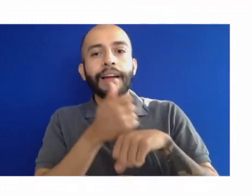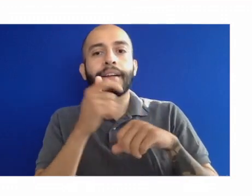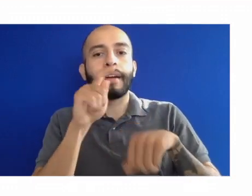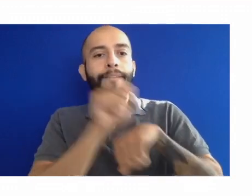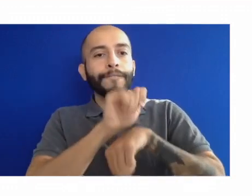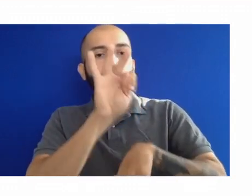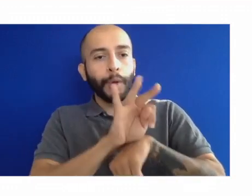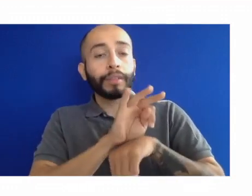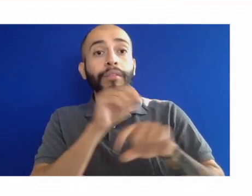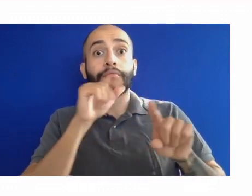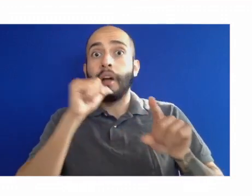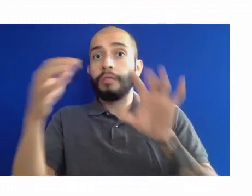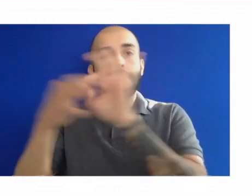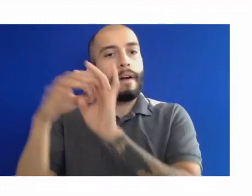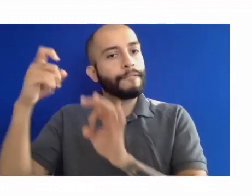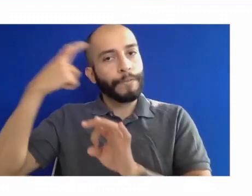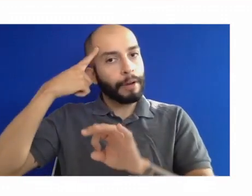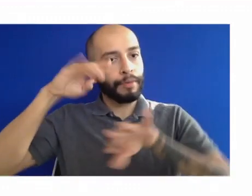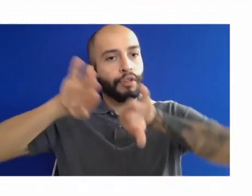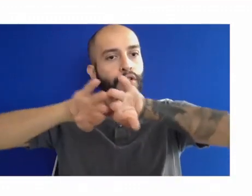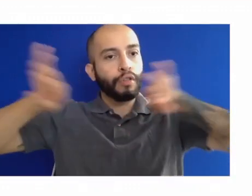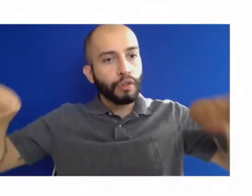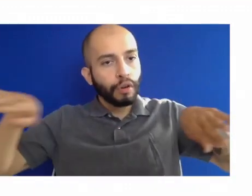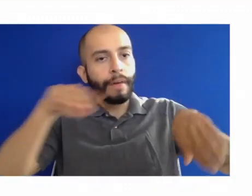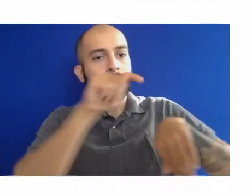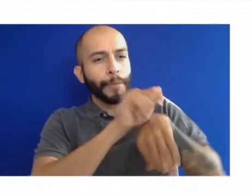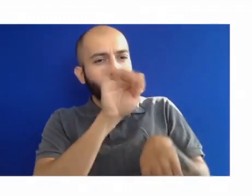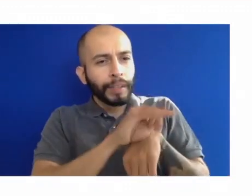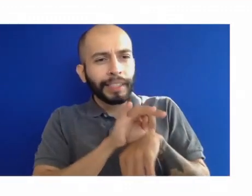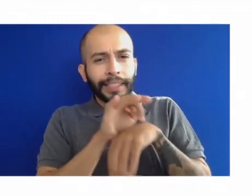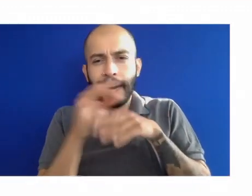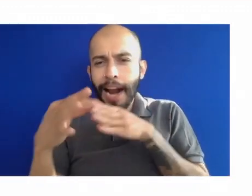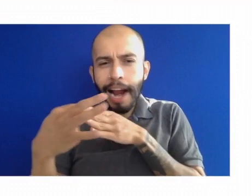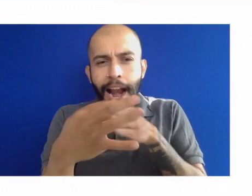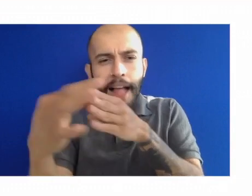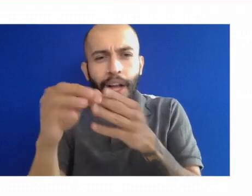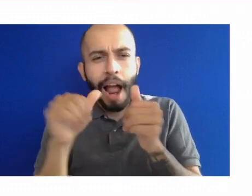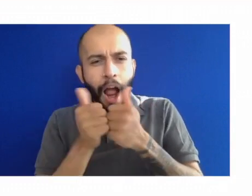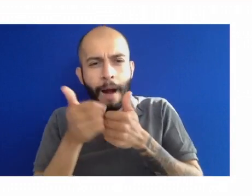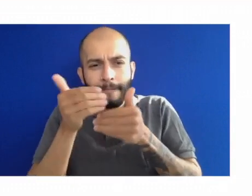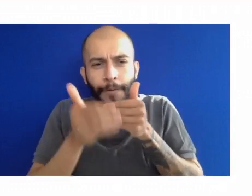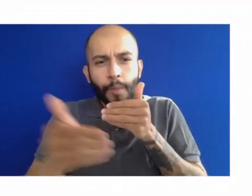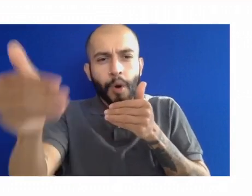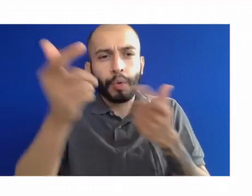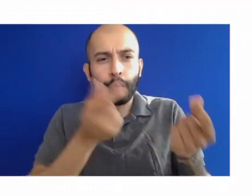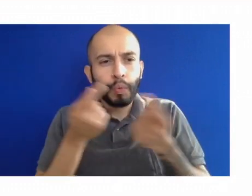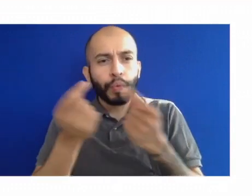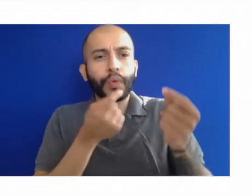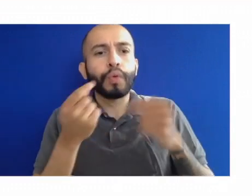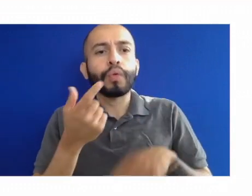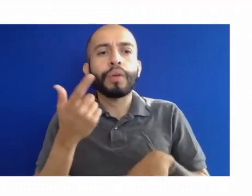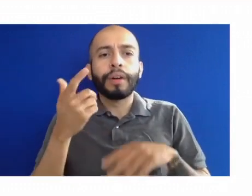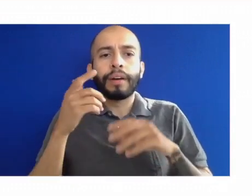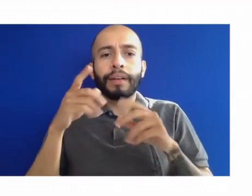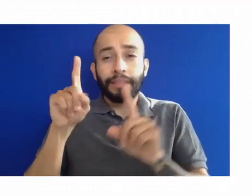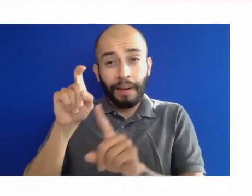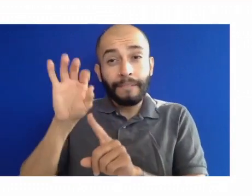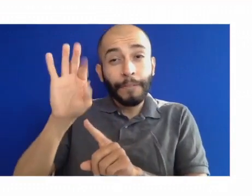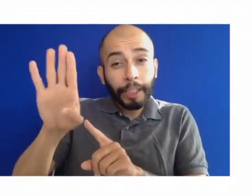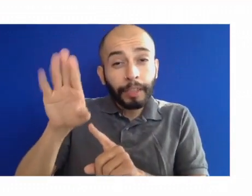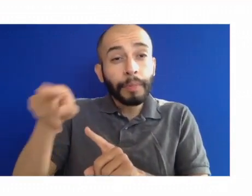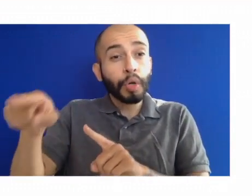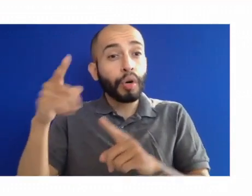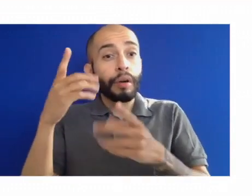is determining what's true or not, but that they're actually working to control that content. Promoting good and factual